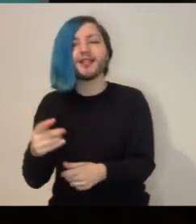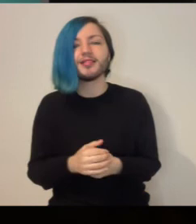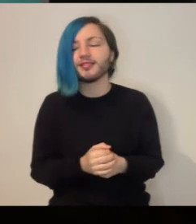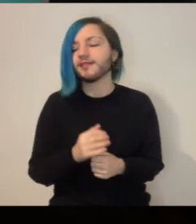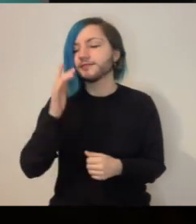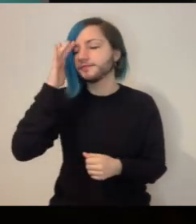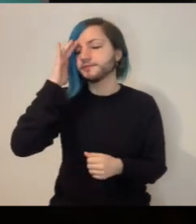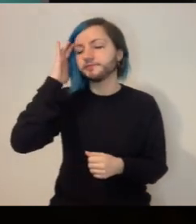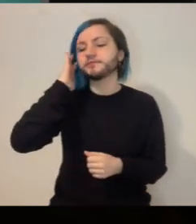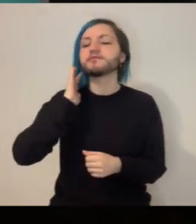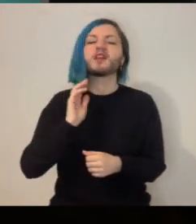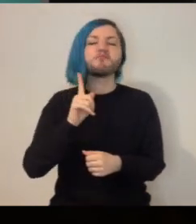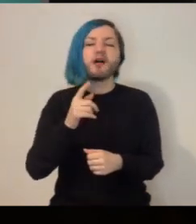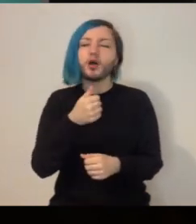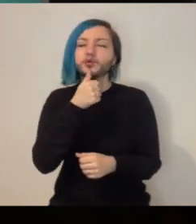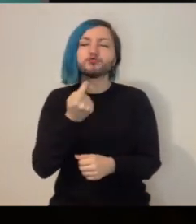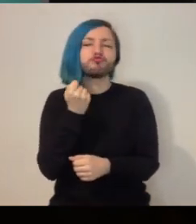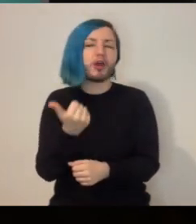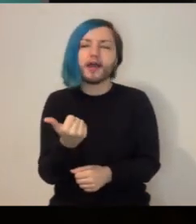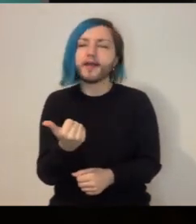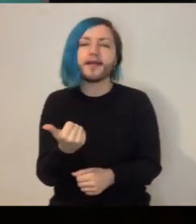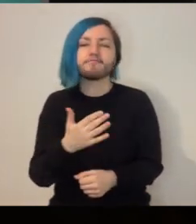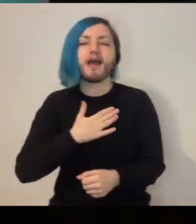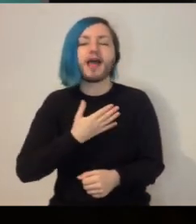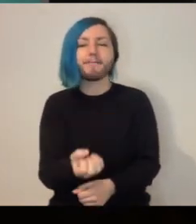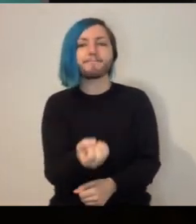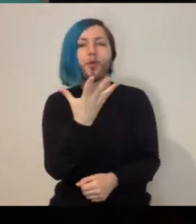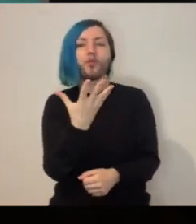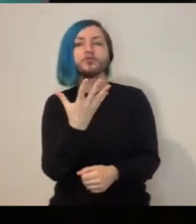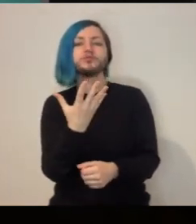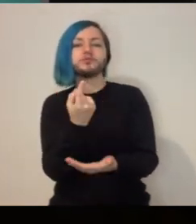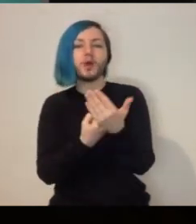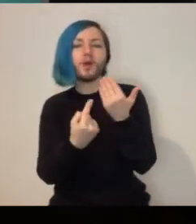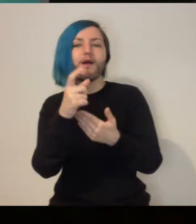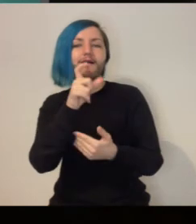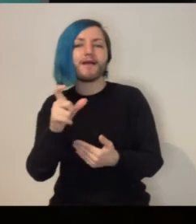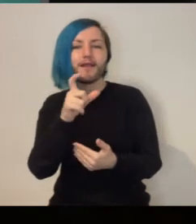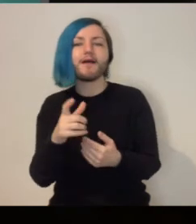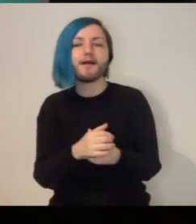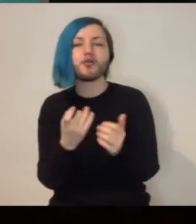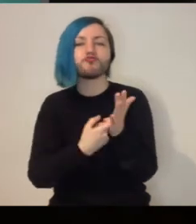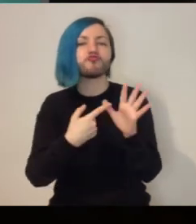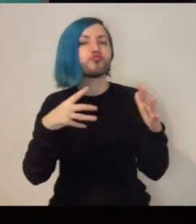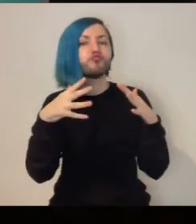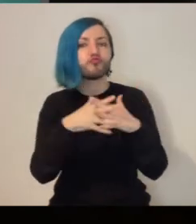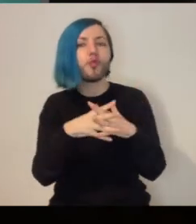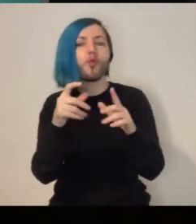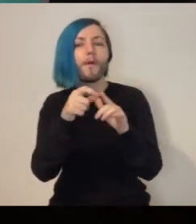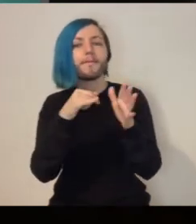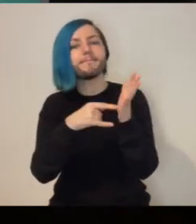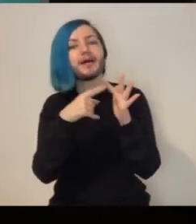But I use that sparingly. I like the boldness of the raw